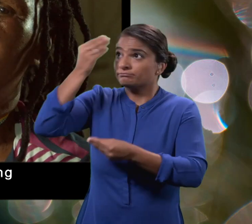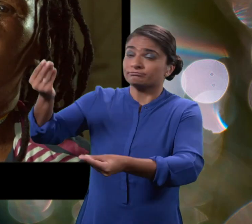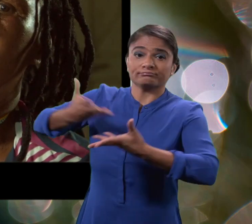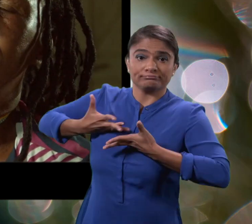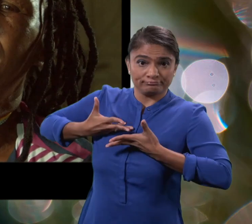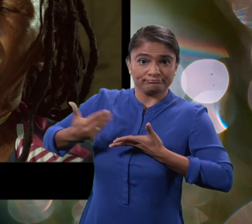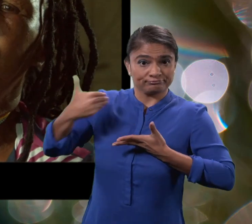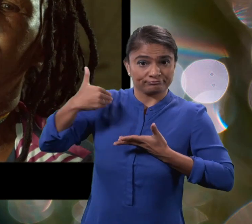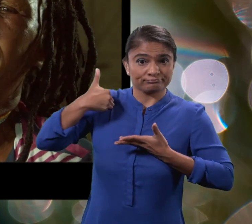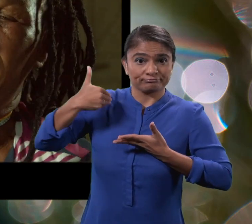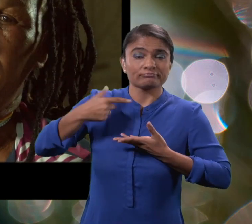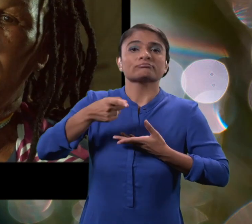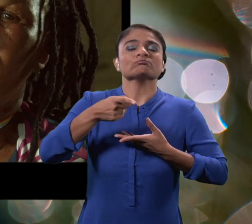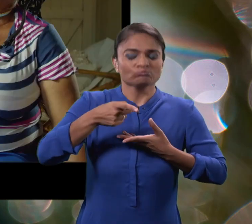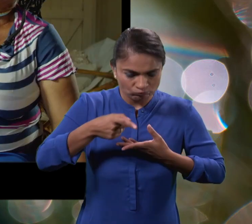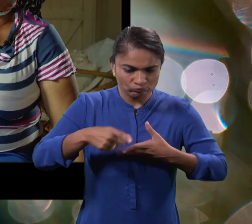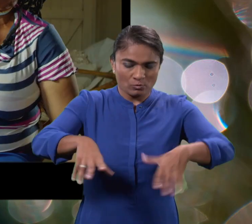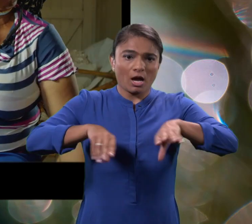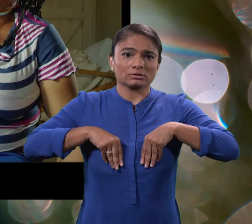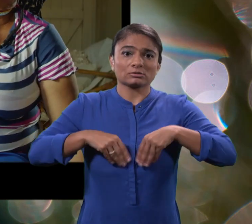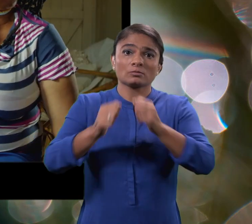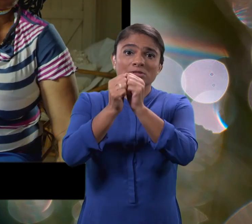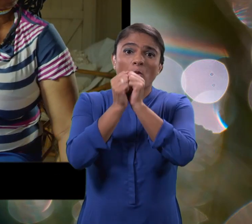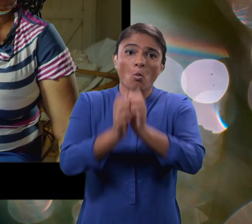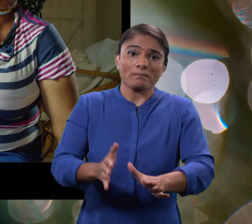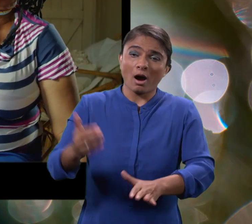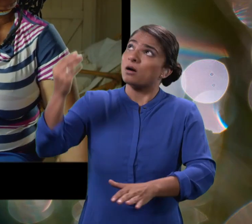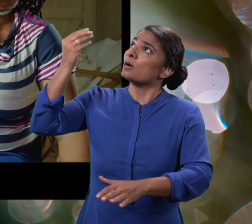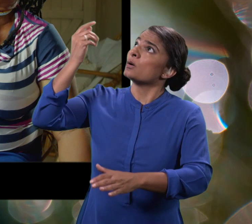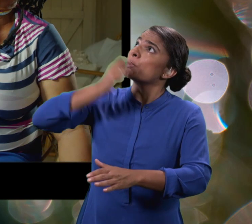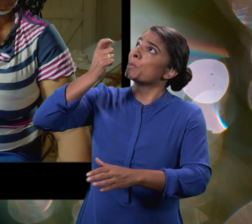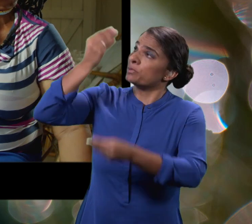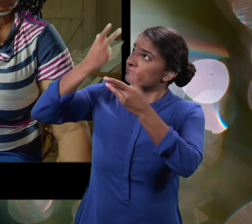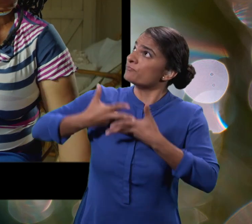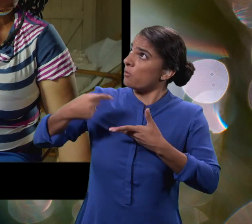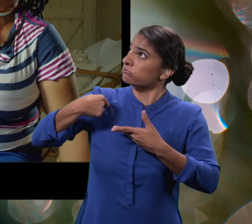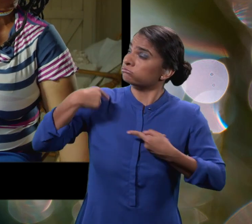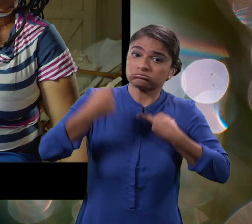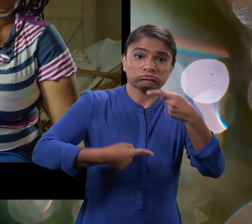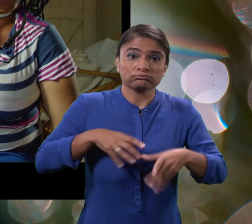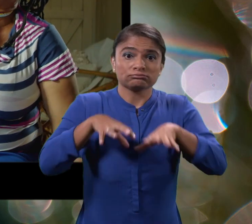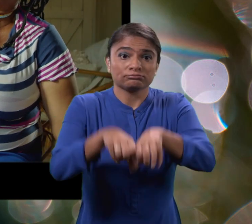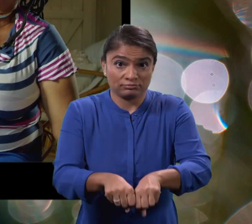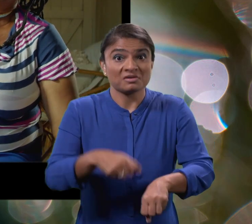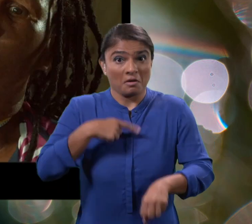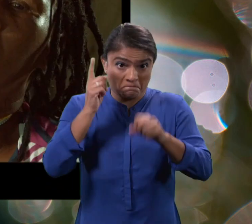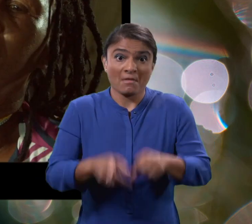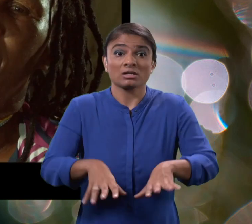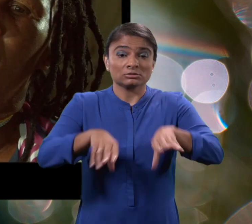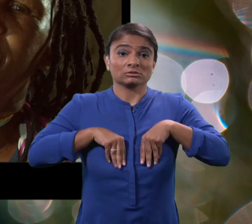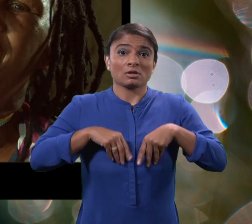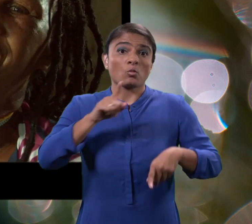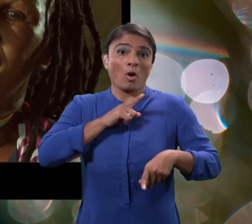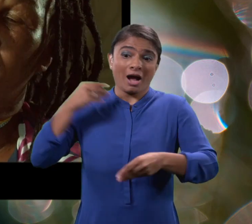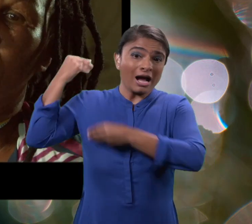emntwini makayamkele, ngoba kaloku ifike kuye futhi uyikhwazwa ngabantu abadala kuye, ngoku